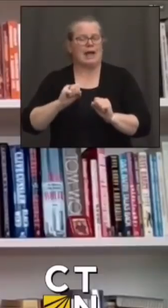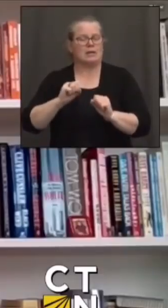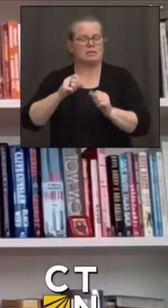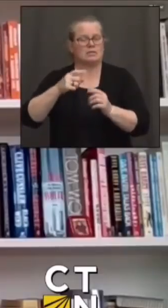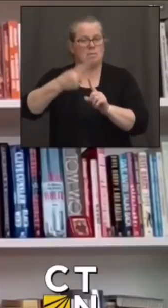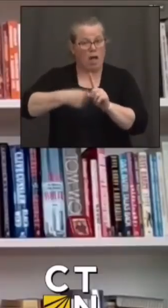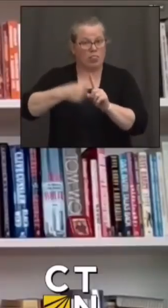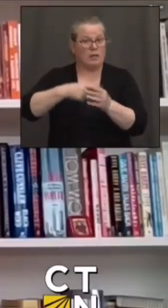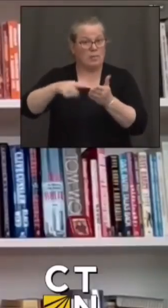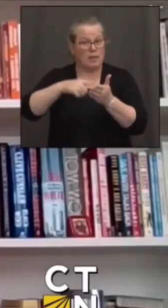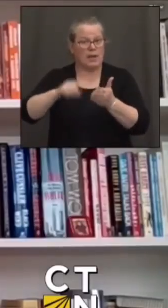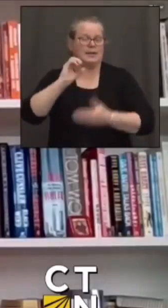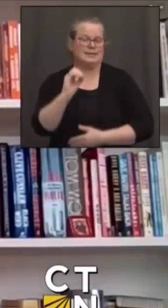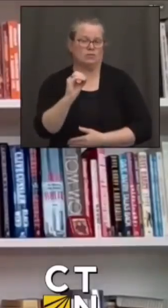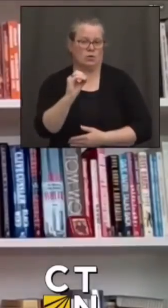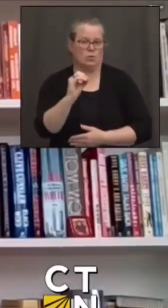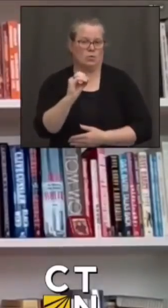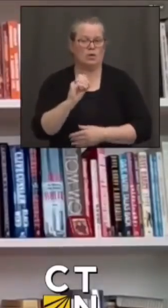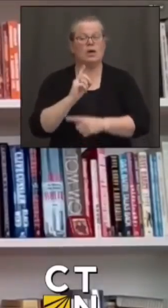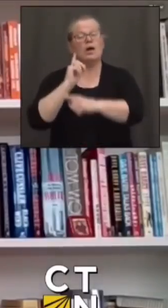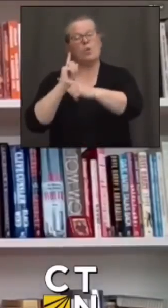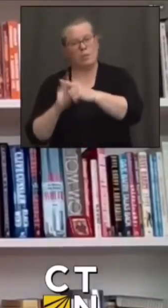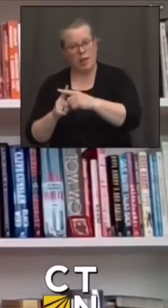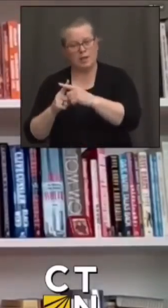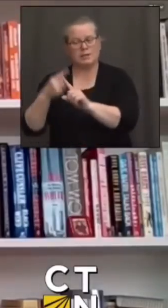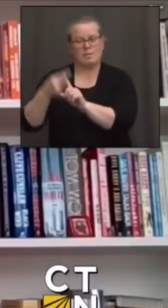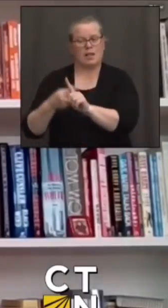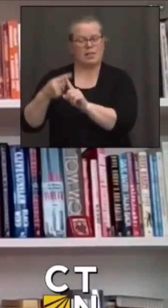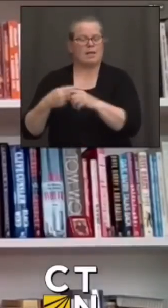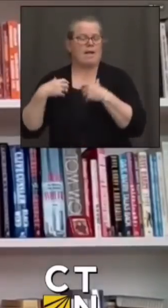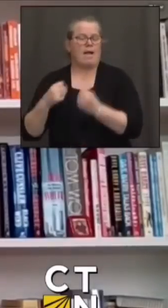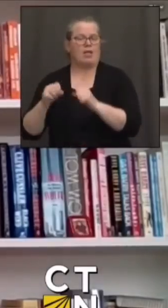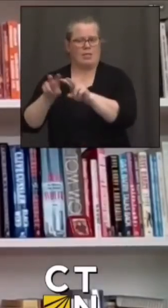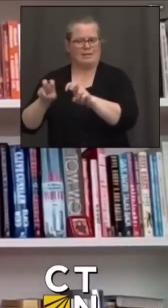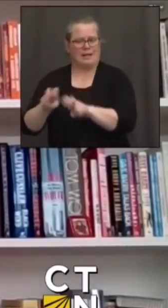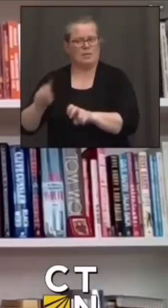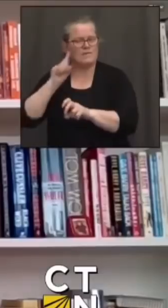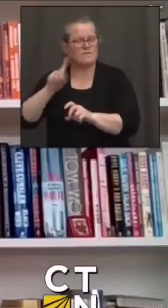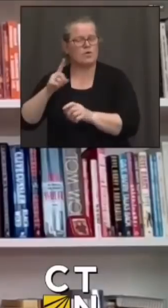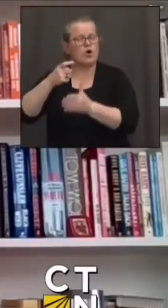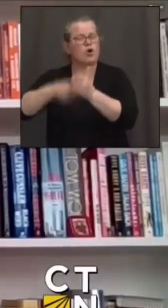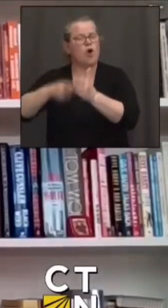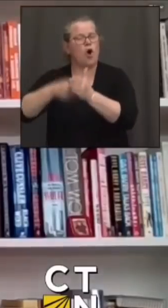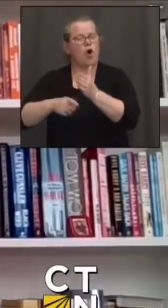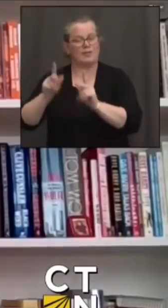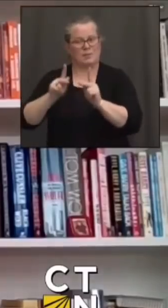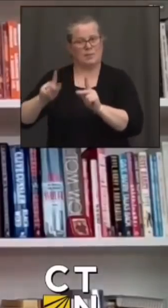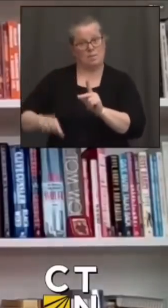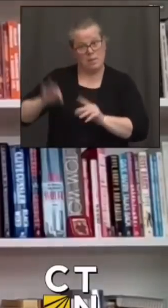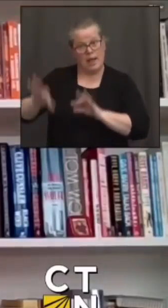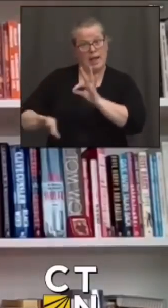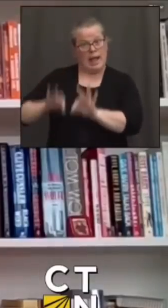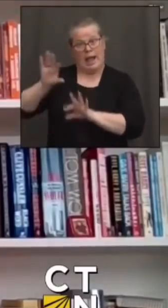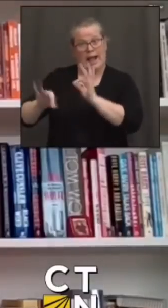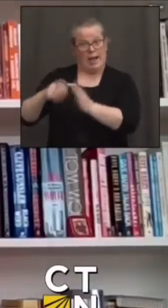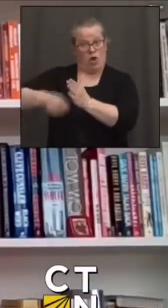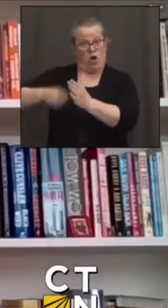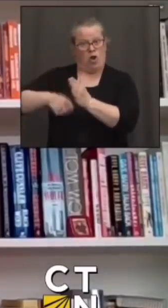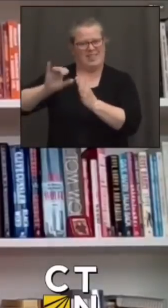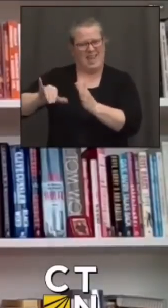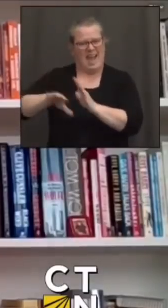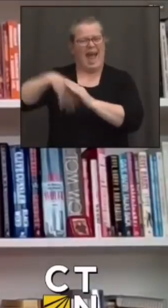of that health insurance assessment for out-of-pocket costs. And that would allow us, by using